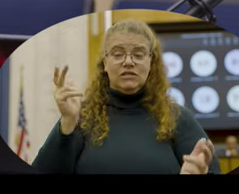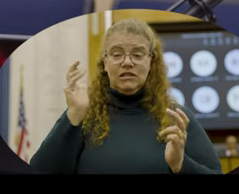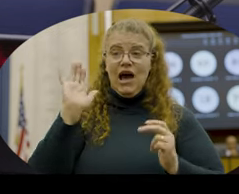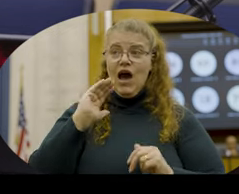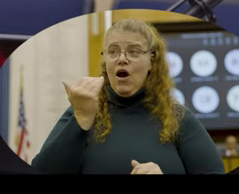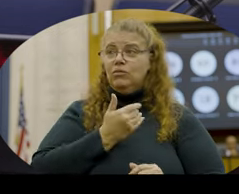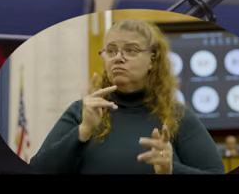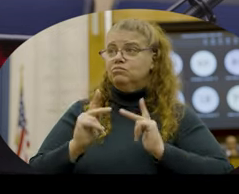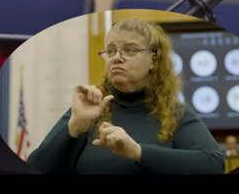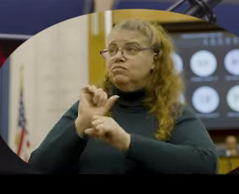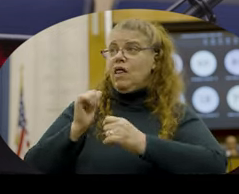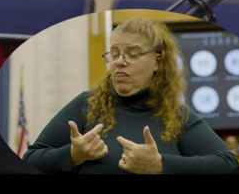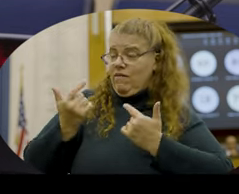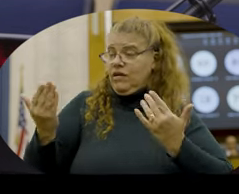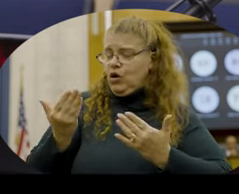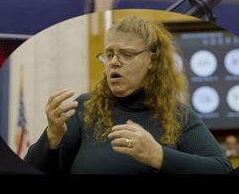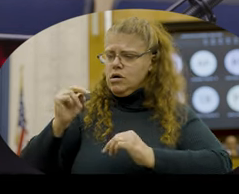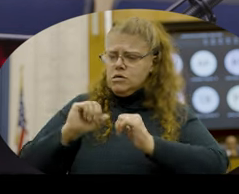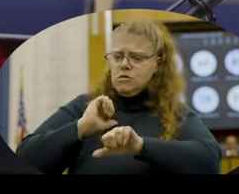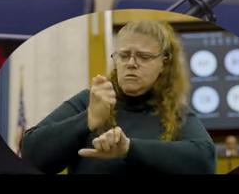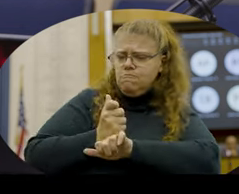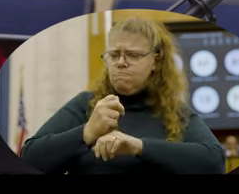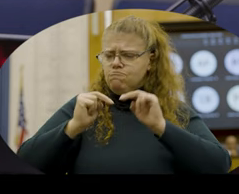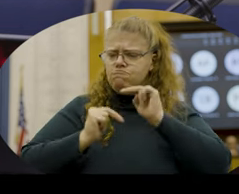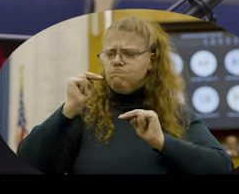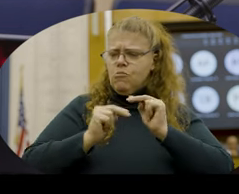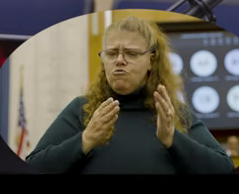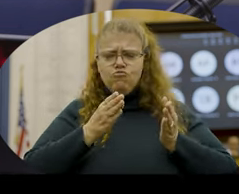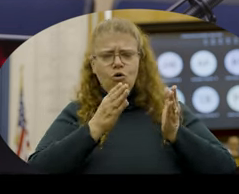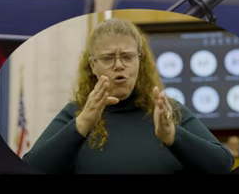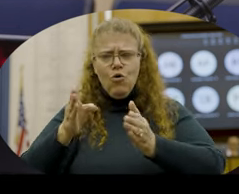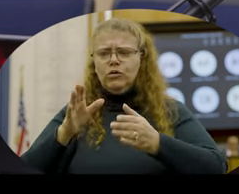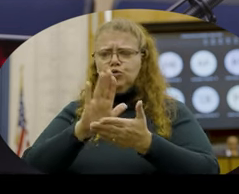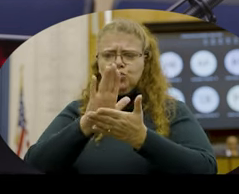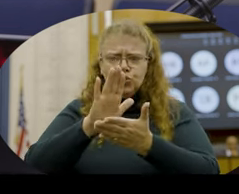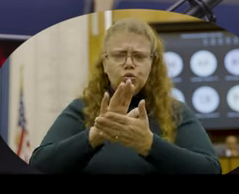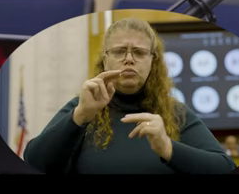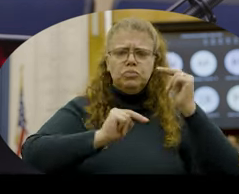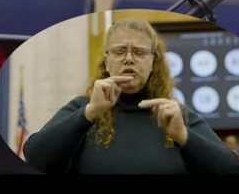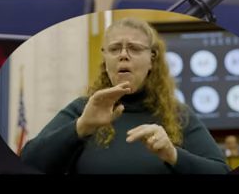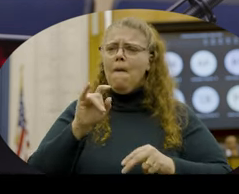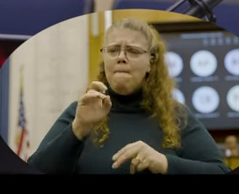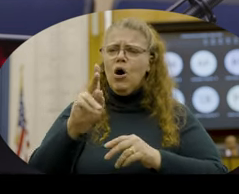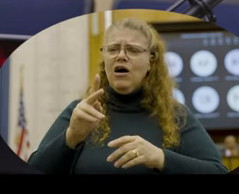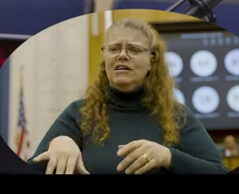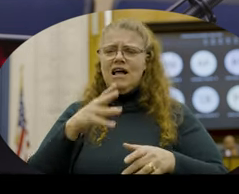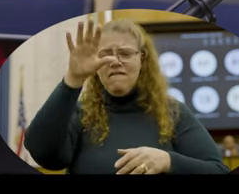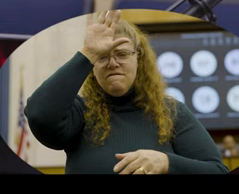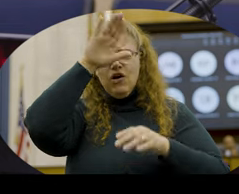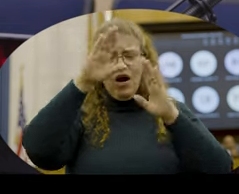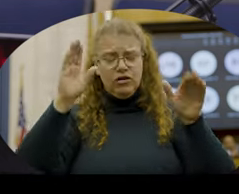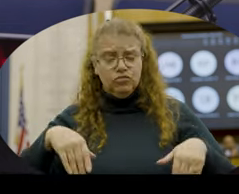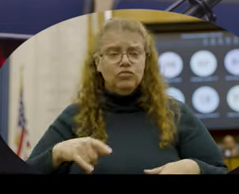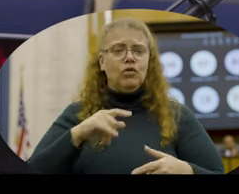residents and we've rebuilt our city infrastructure, paving roads and building schools and parks and firehouses. We